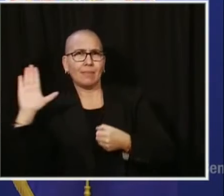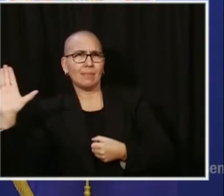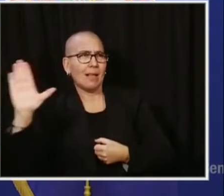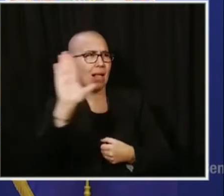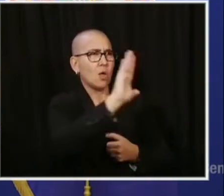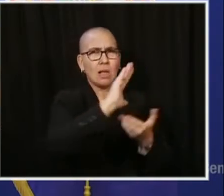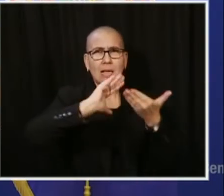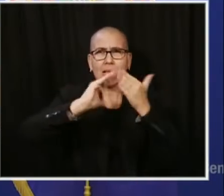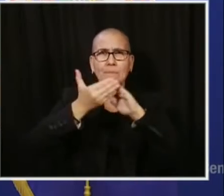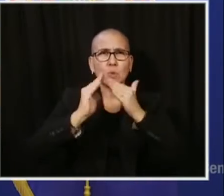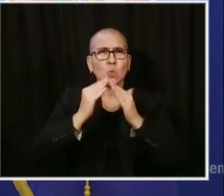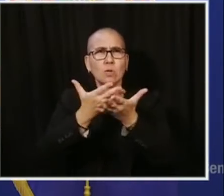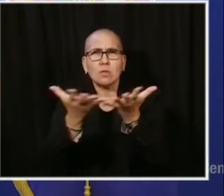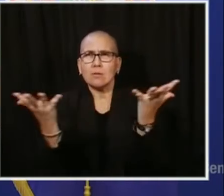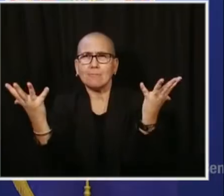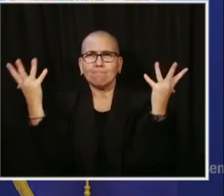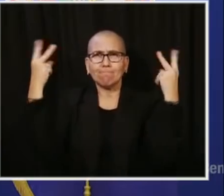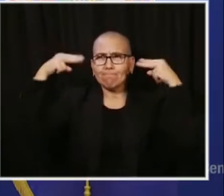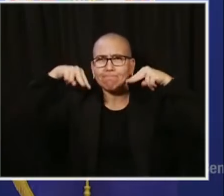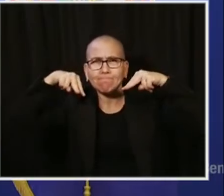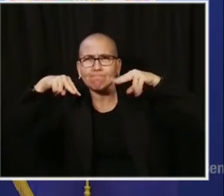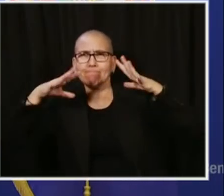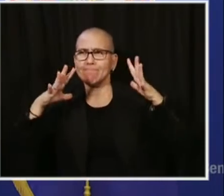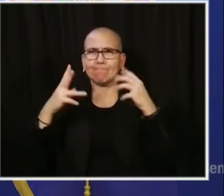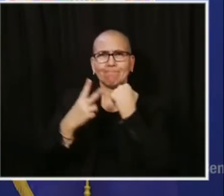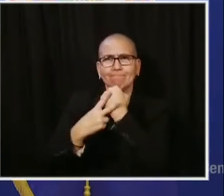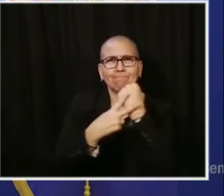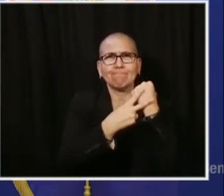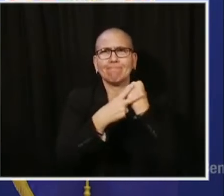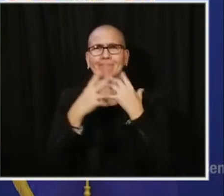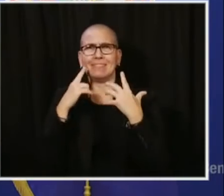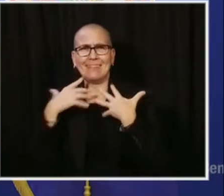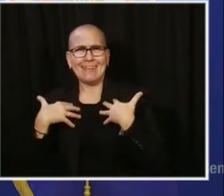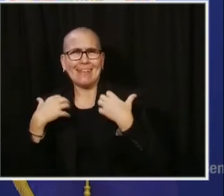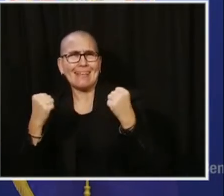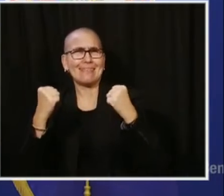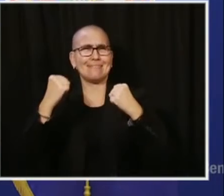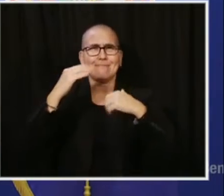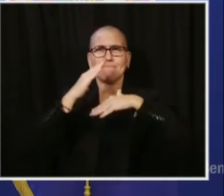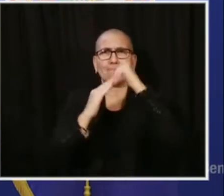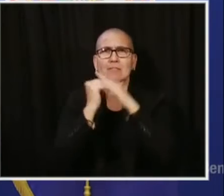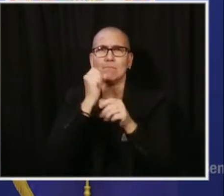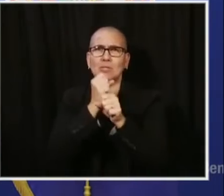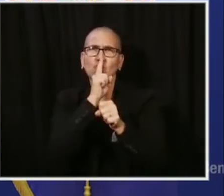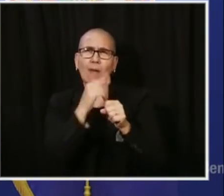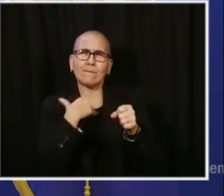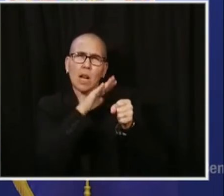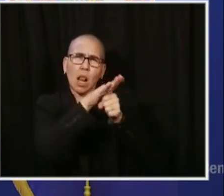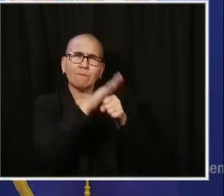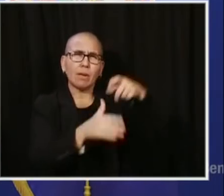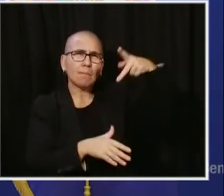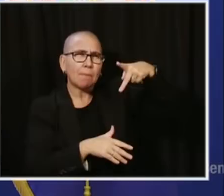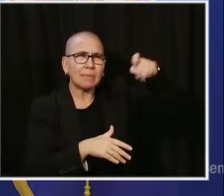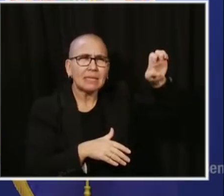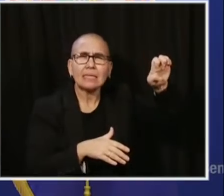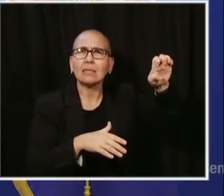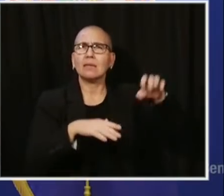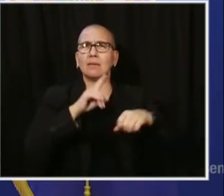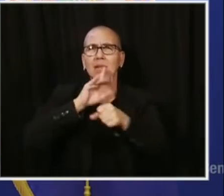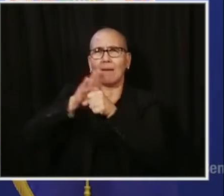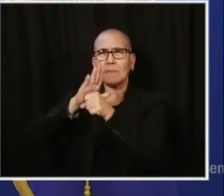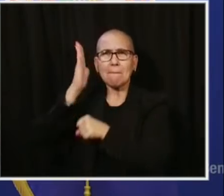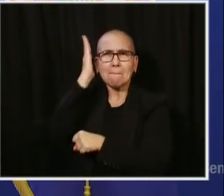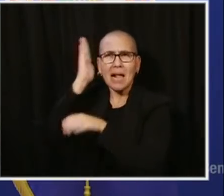to preserve life, preserve health, and to build up the capacity necessary that every Minnesotan would